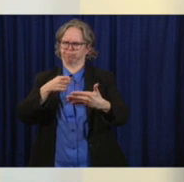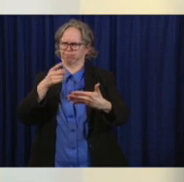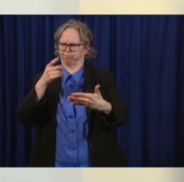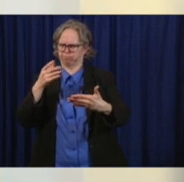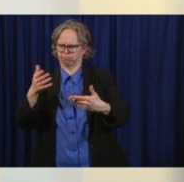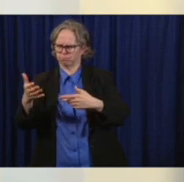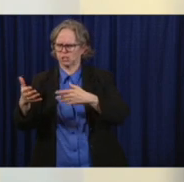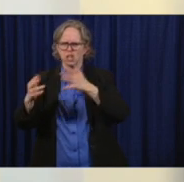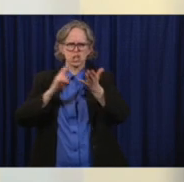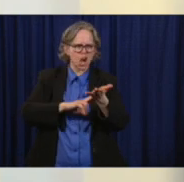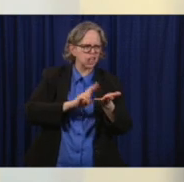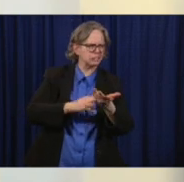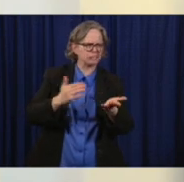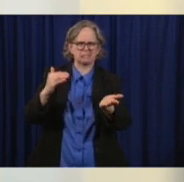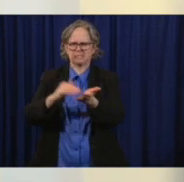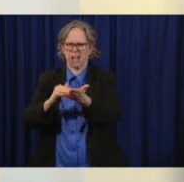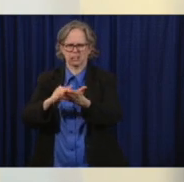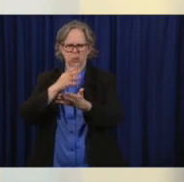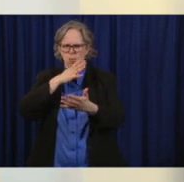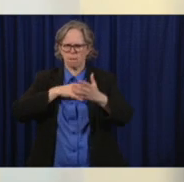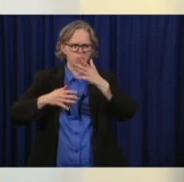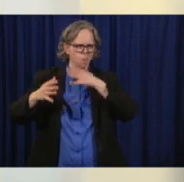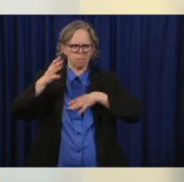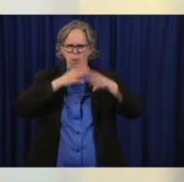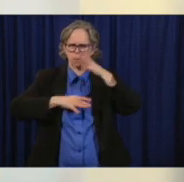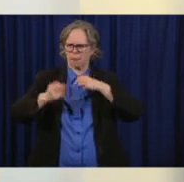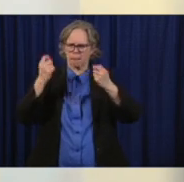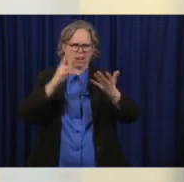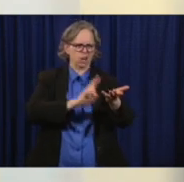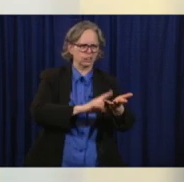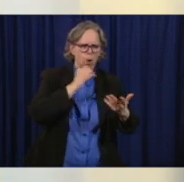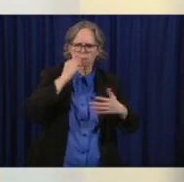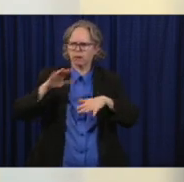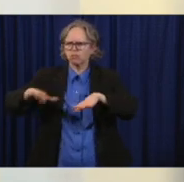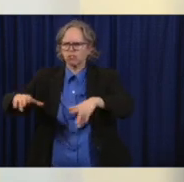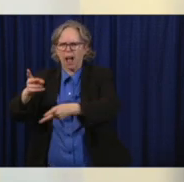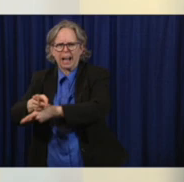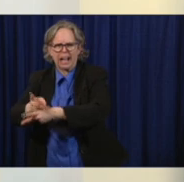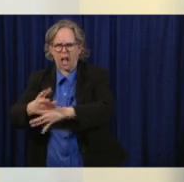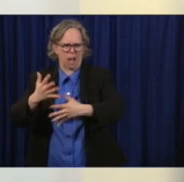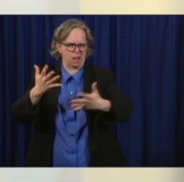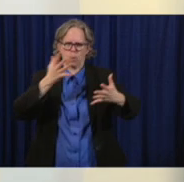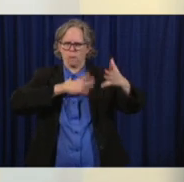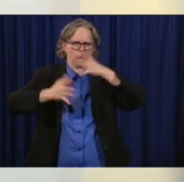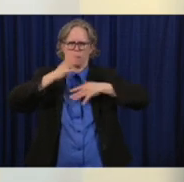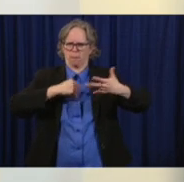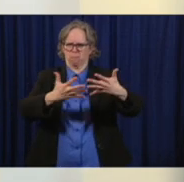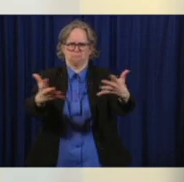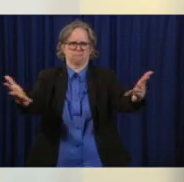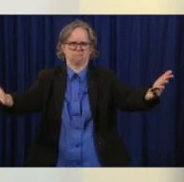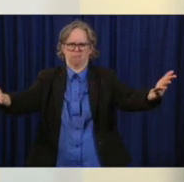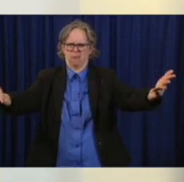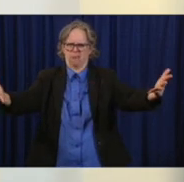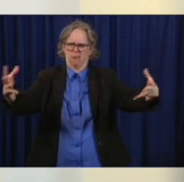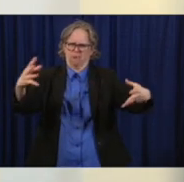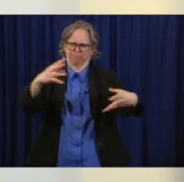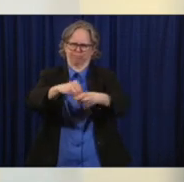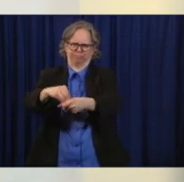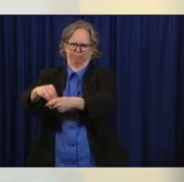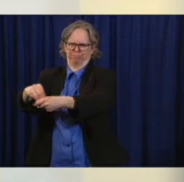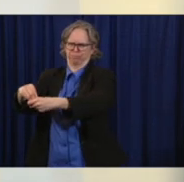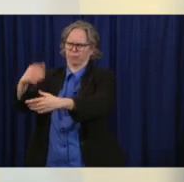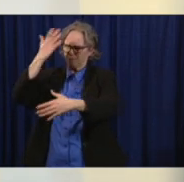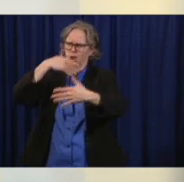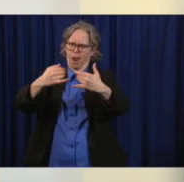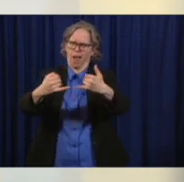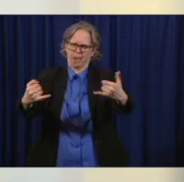and the doctors and the nursing home workers and the child care workers and just sort of the ingenuity. You saw